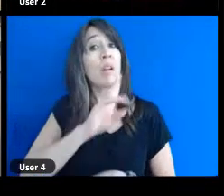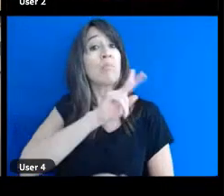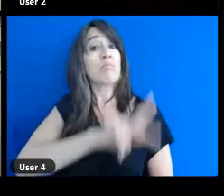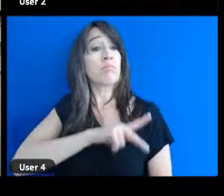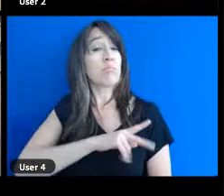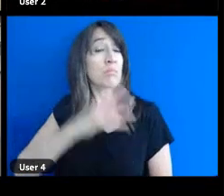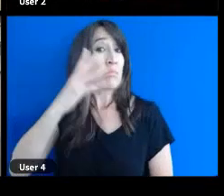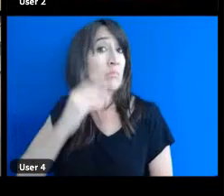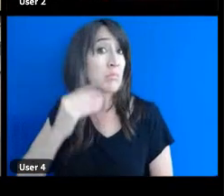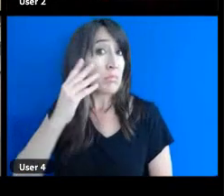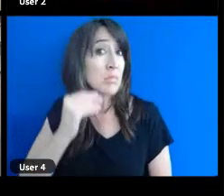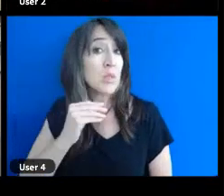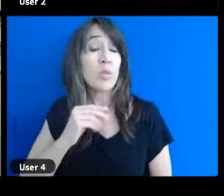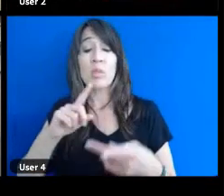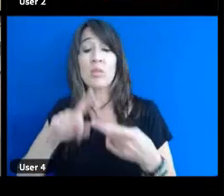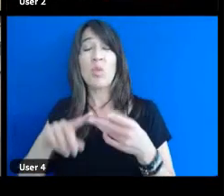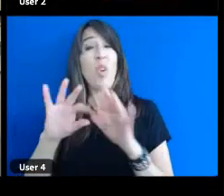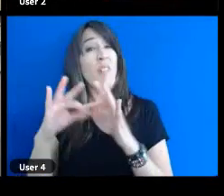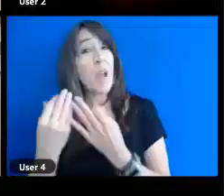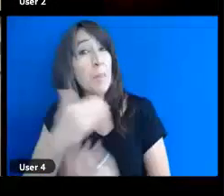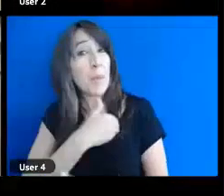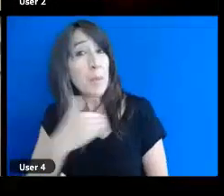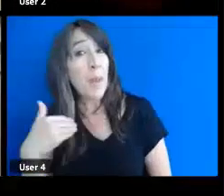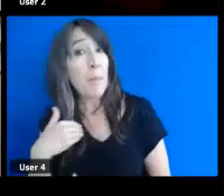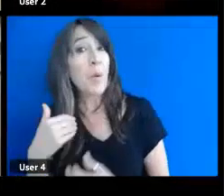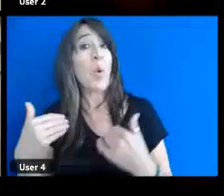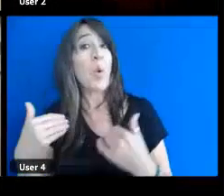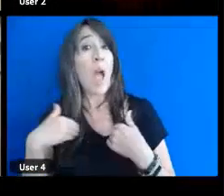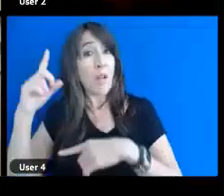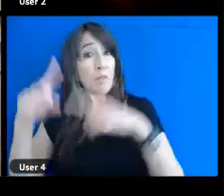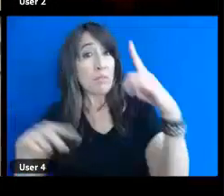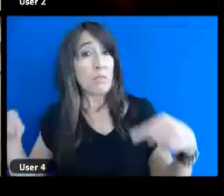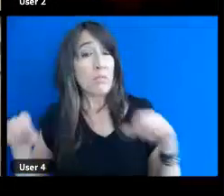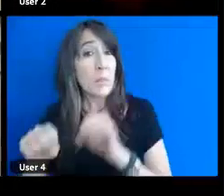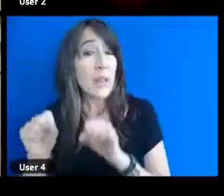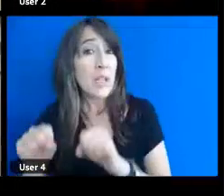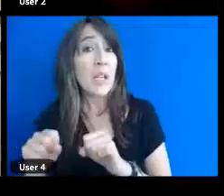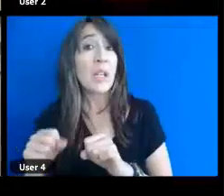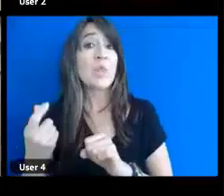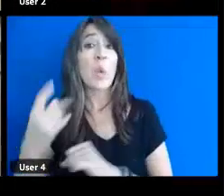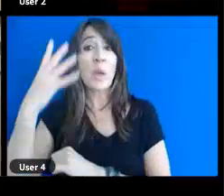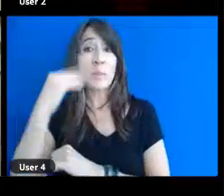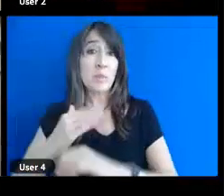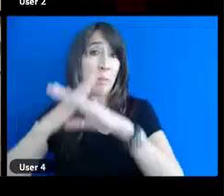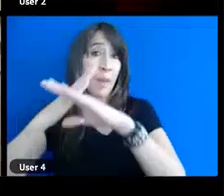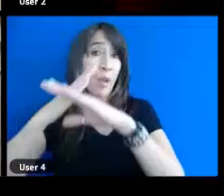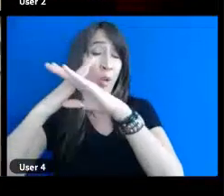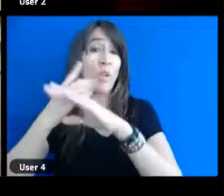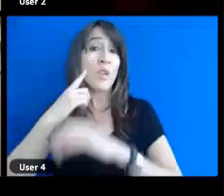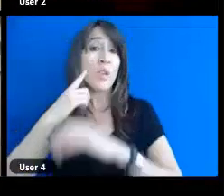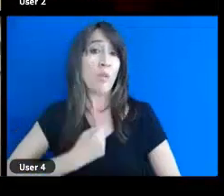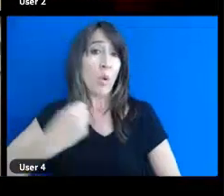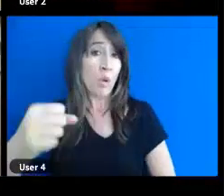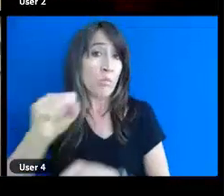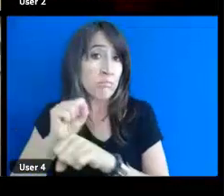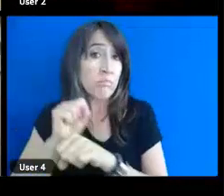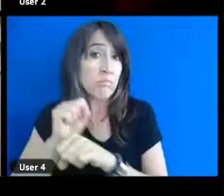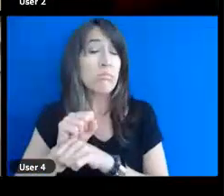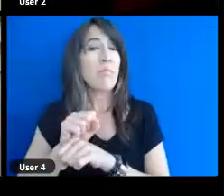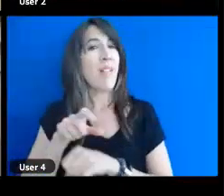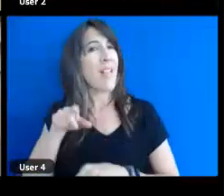get it, or they have personal experience, either themselves or a family member, a close friend with adversity or barriers